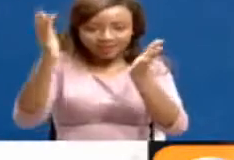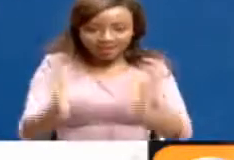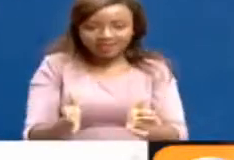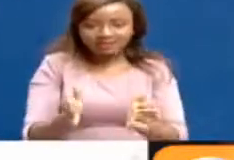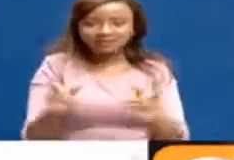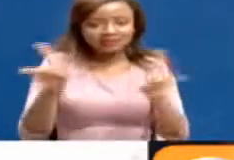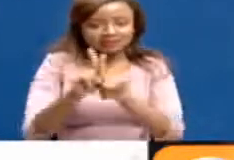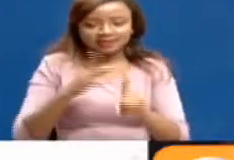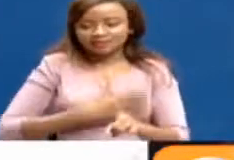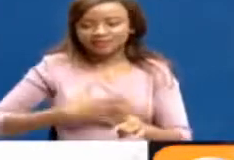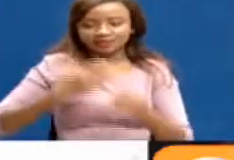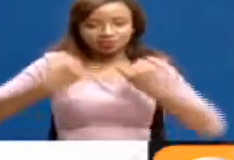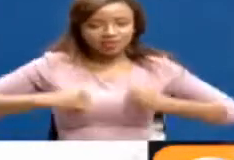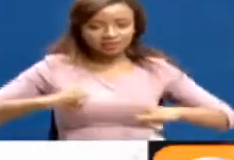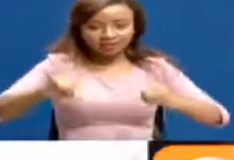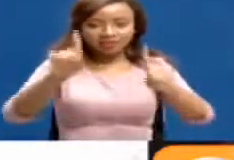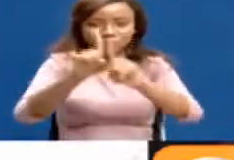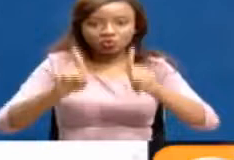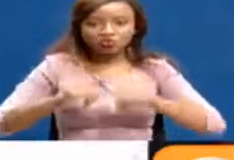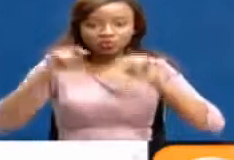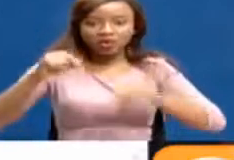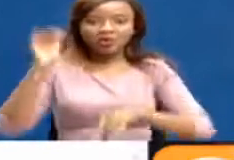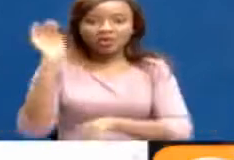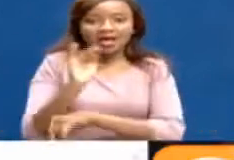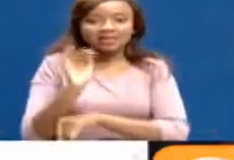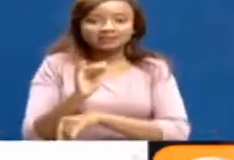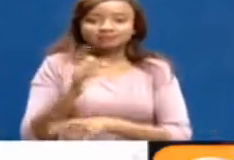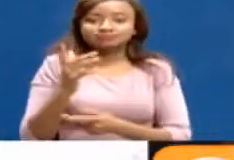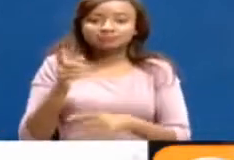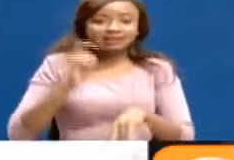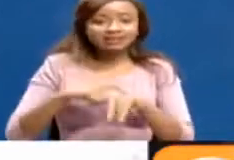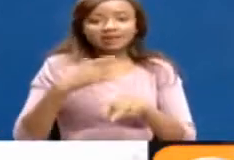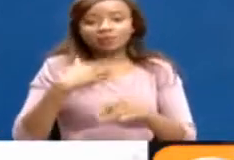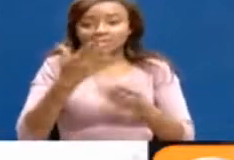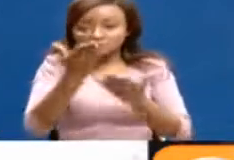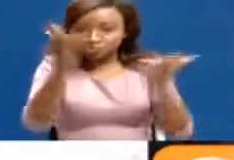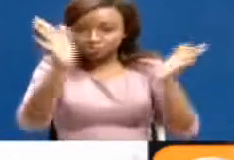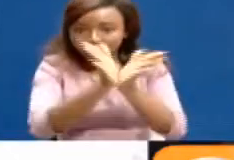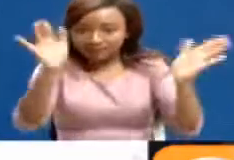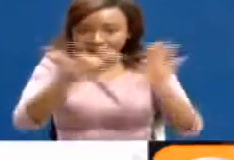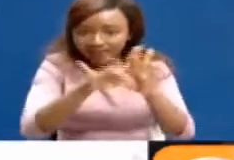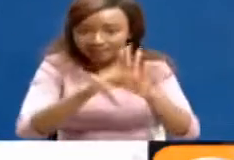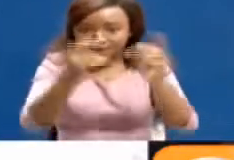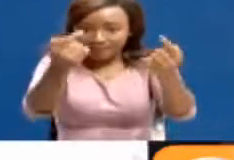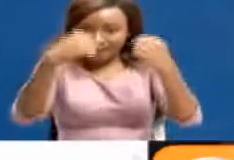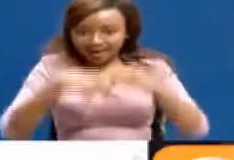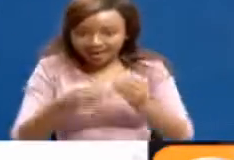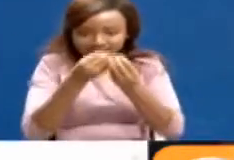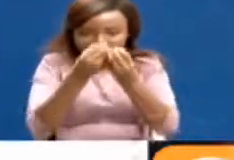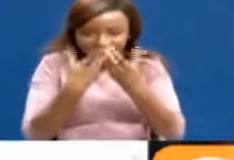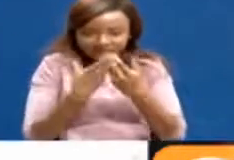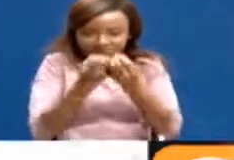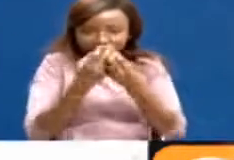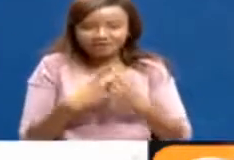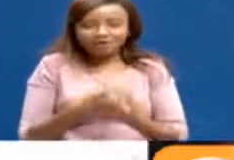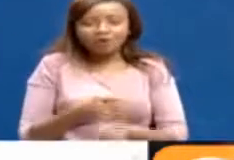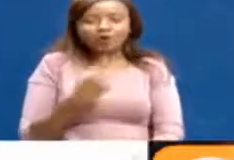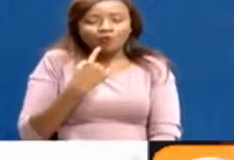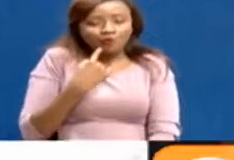asking Kenyans, Jeff, when we asked for submissions from the public last week, more